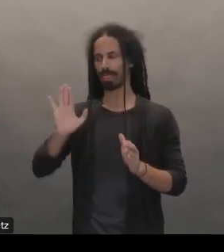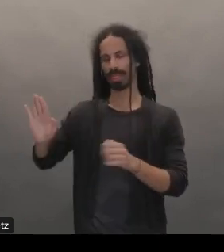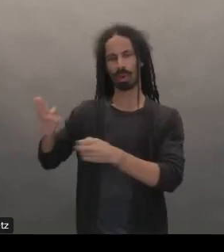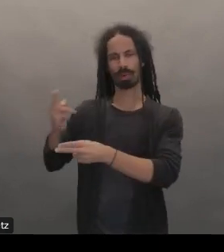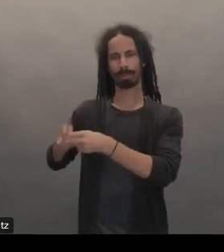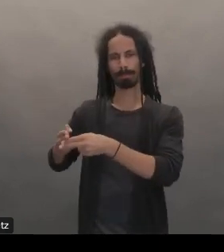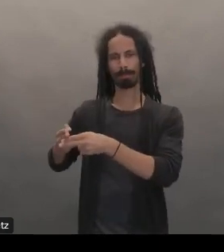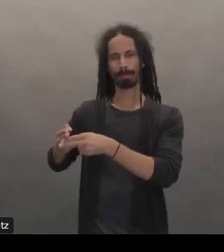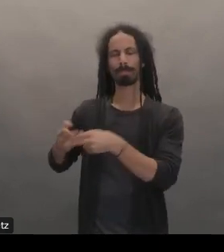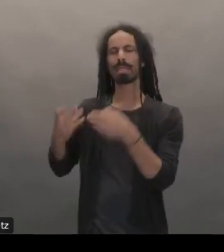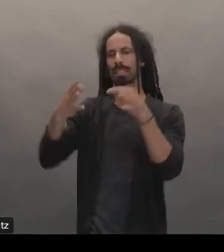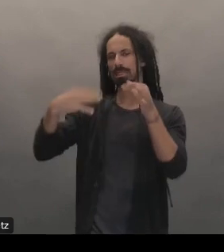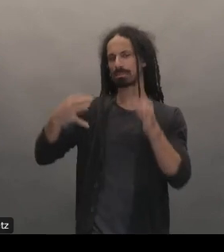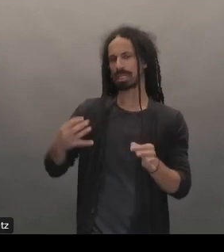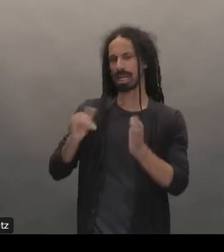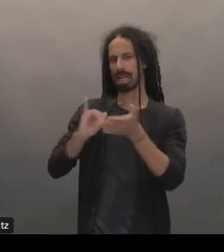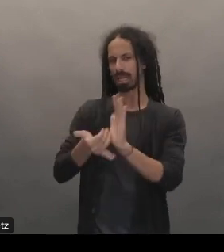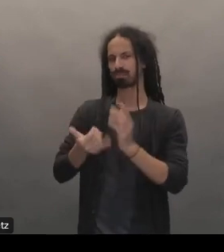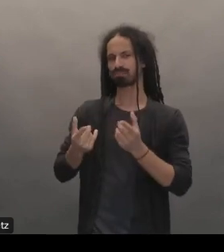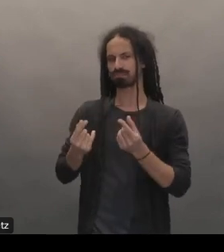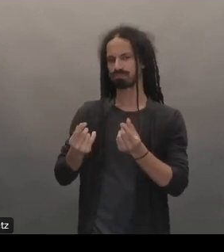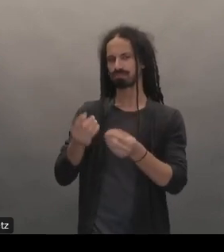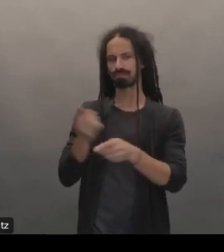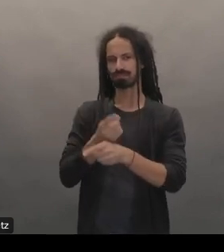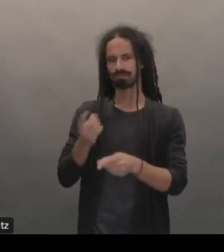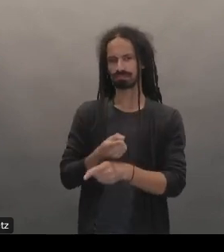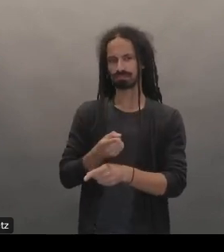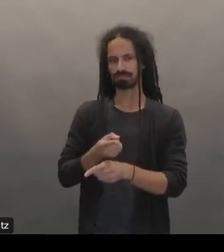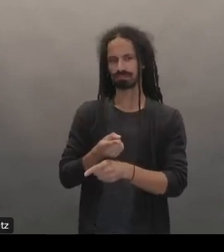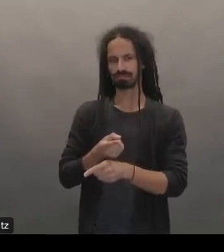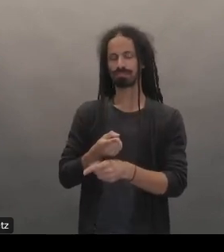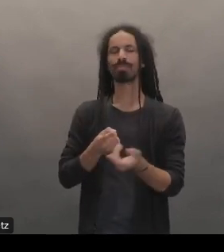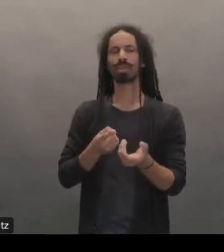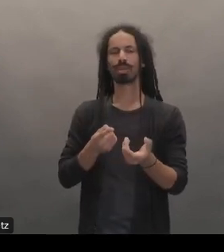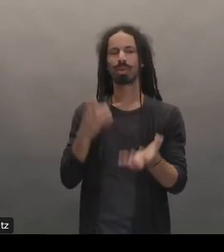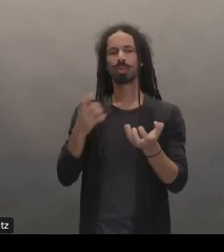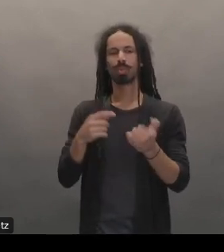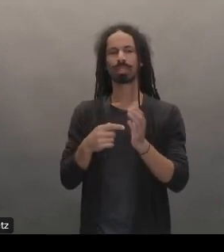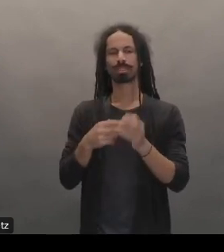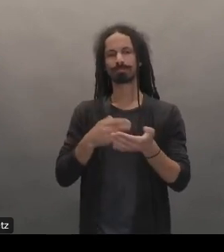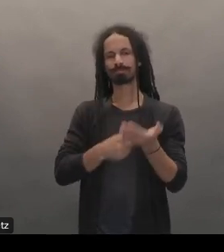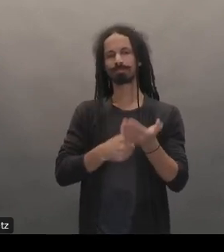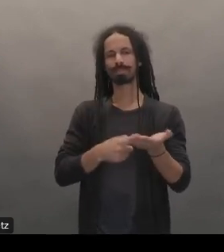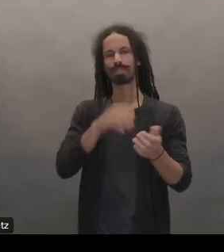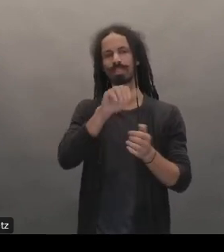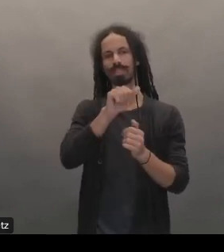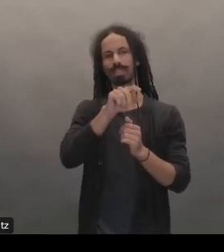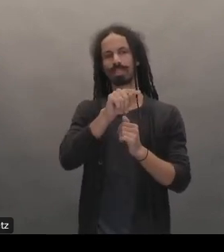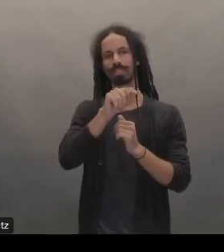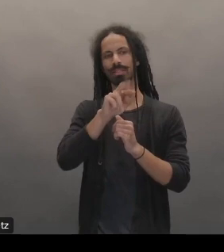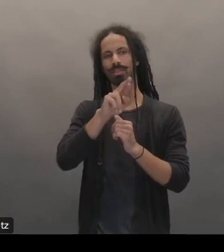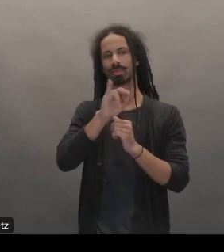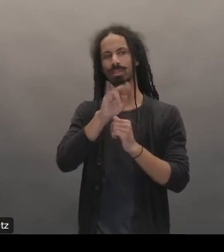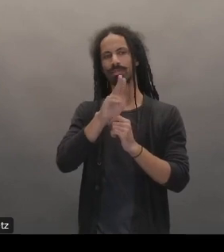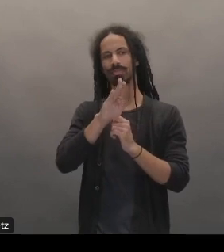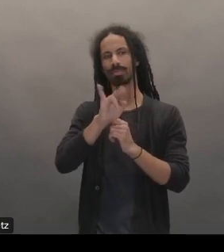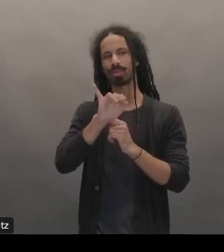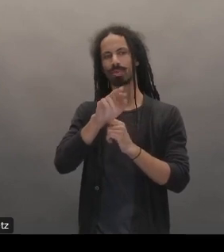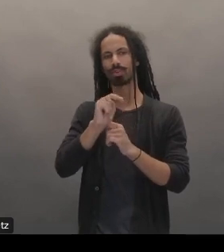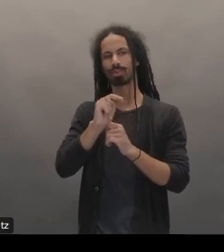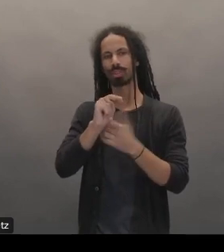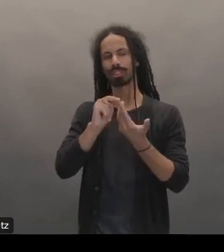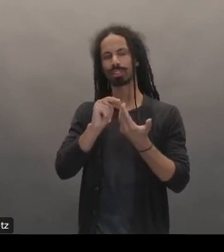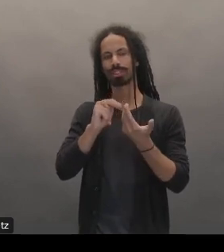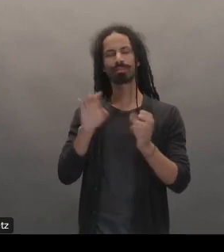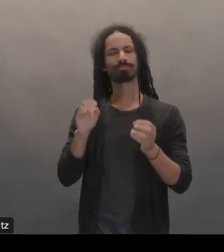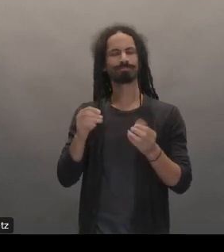this works. We have to talk about attribution for tables and figures. So to talk about attribution just means,